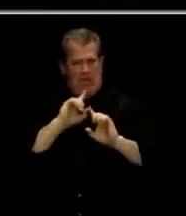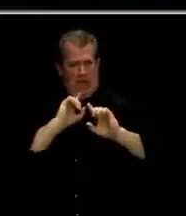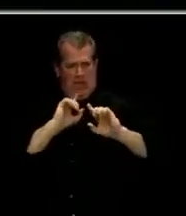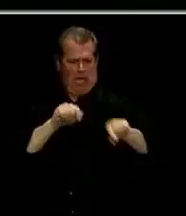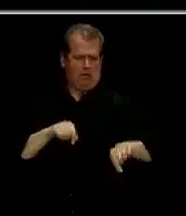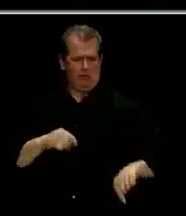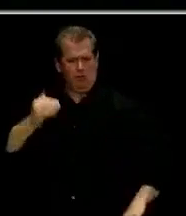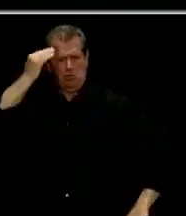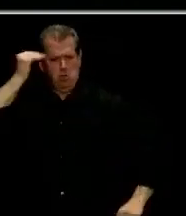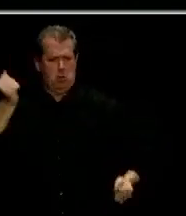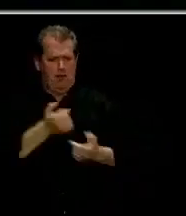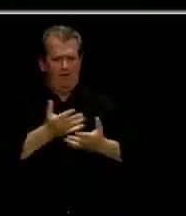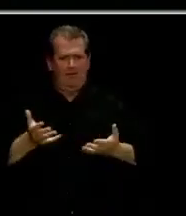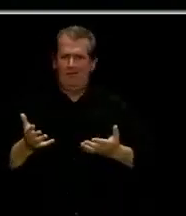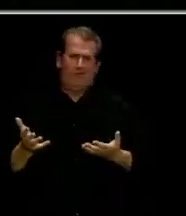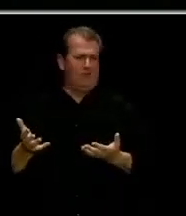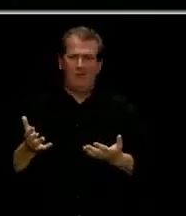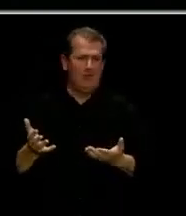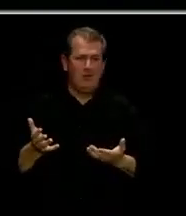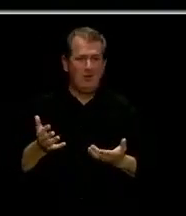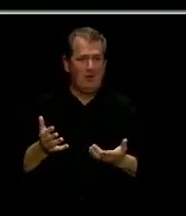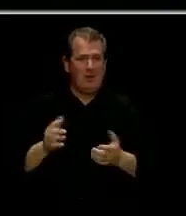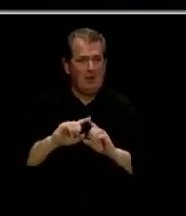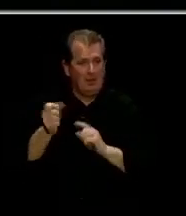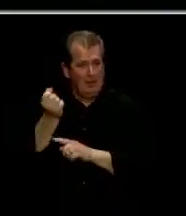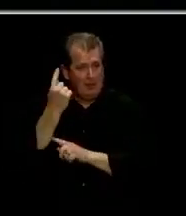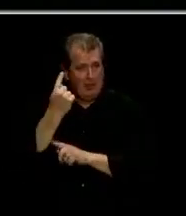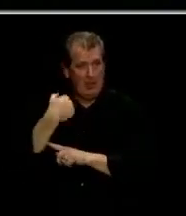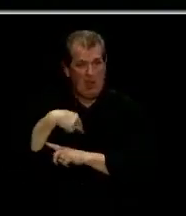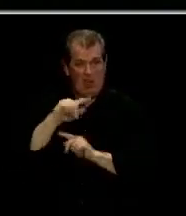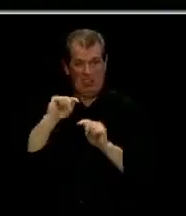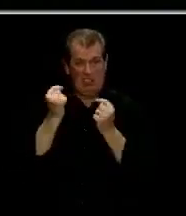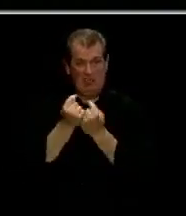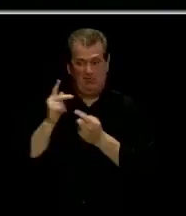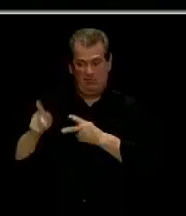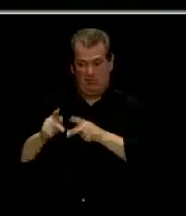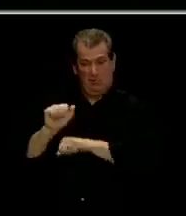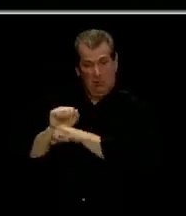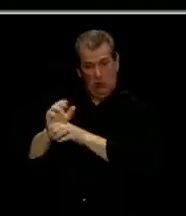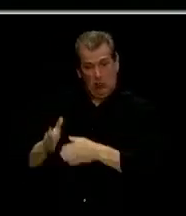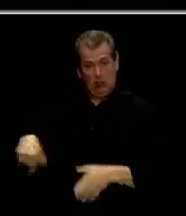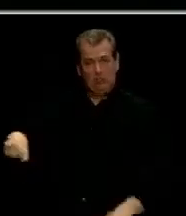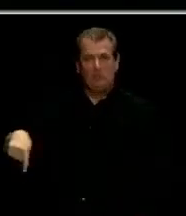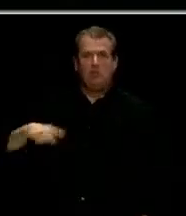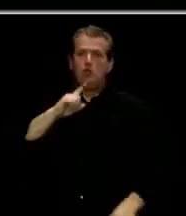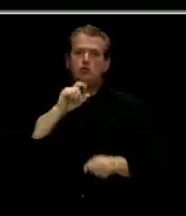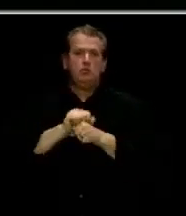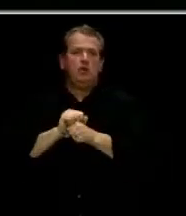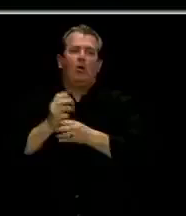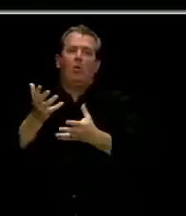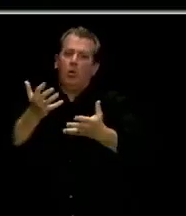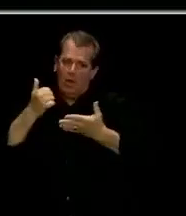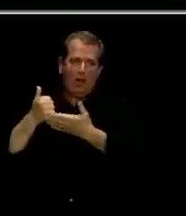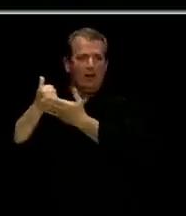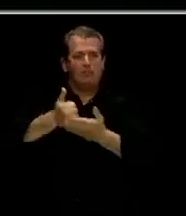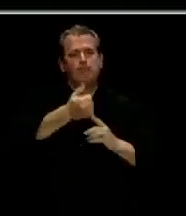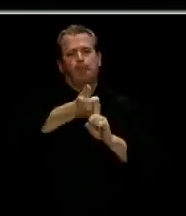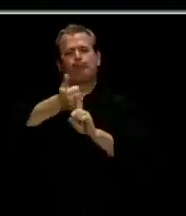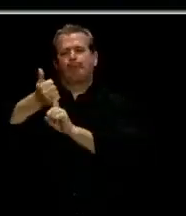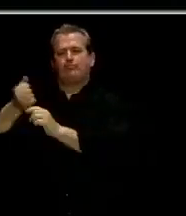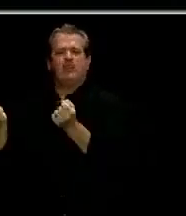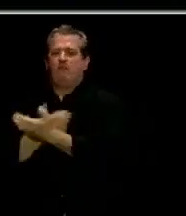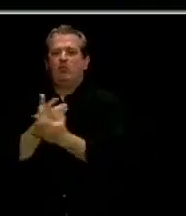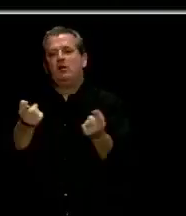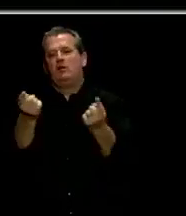but our people, our workforce, our team is really dedicated to helping each and every person who walks in